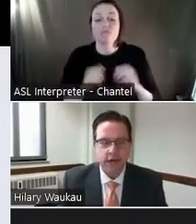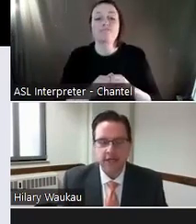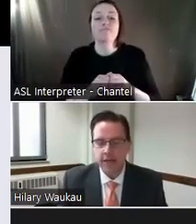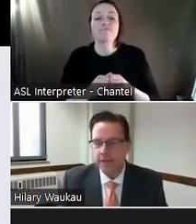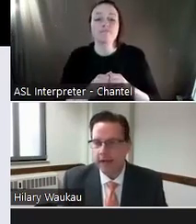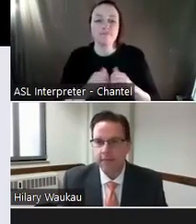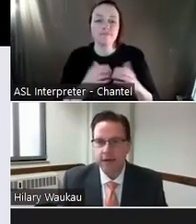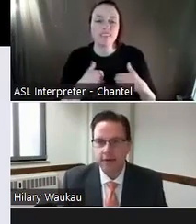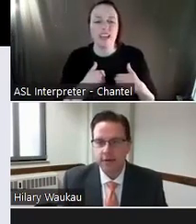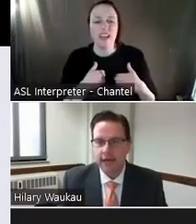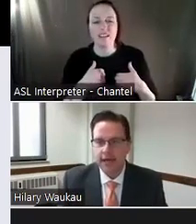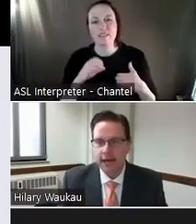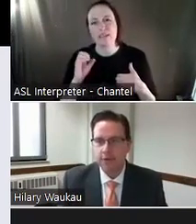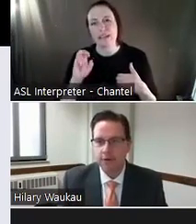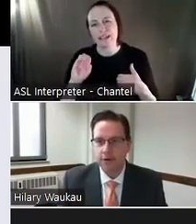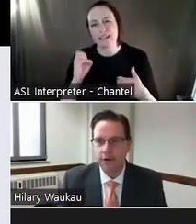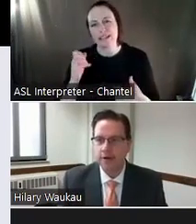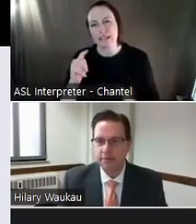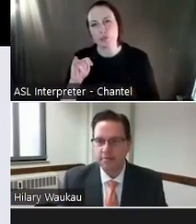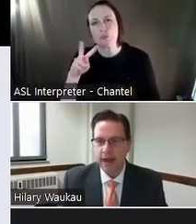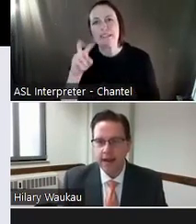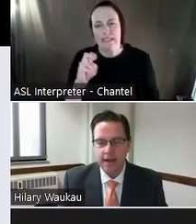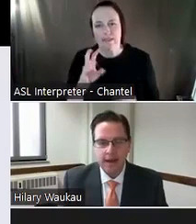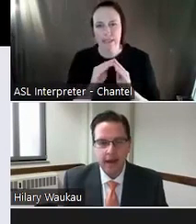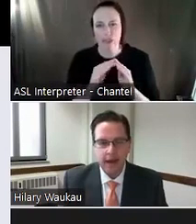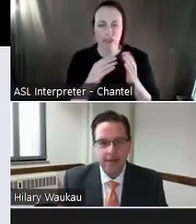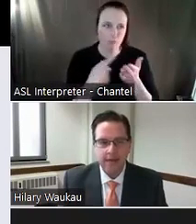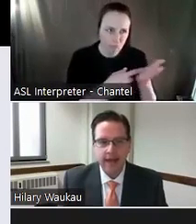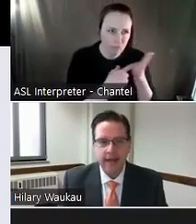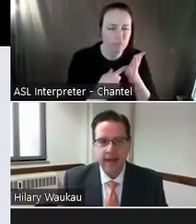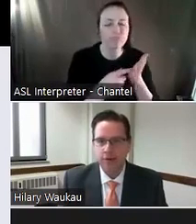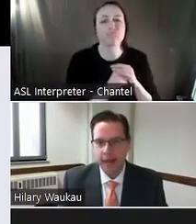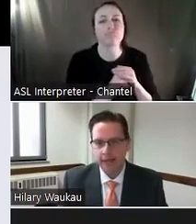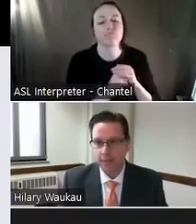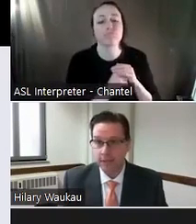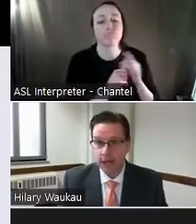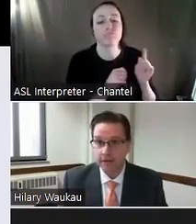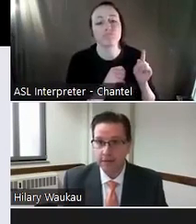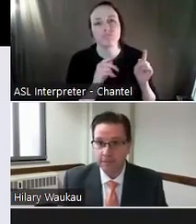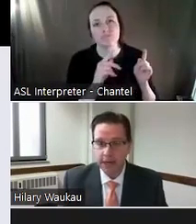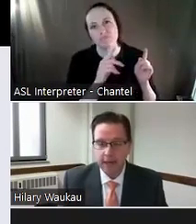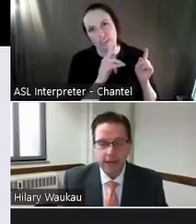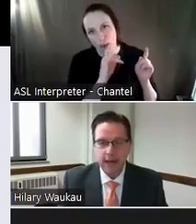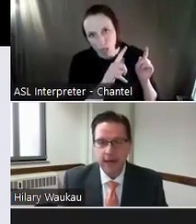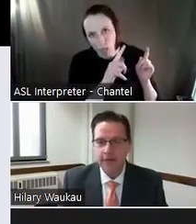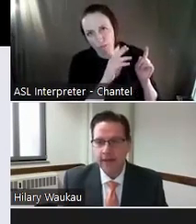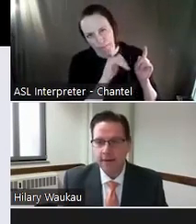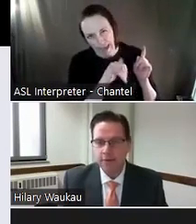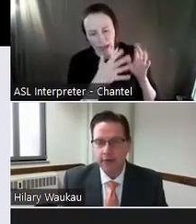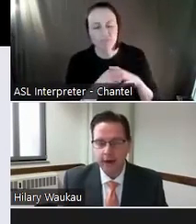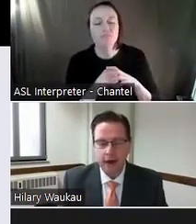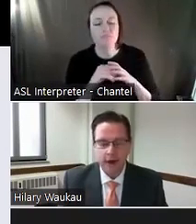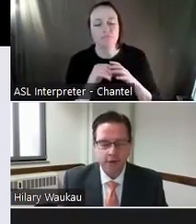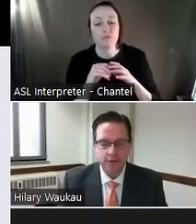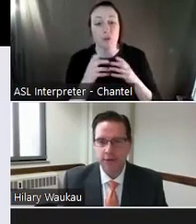here sometime, you know, late April, early to mid-May. And then they will pass the budget out of committee and then